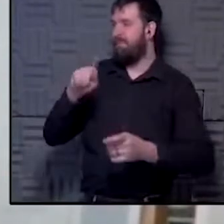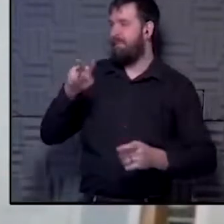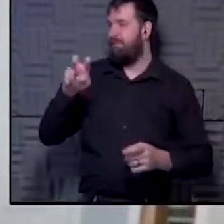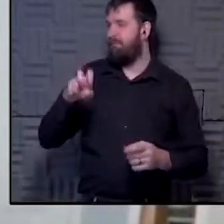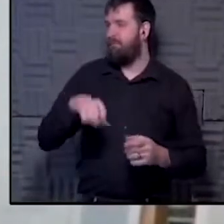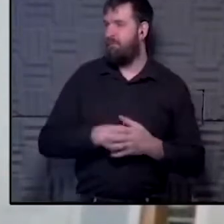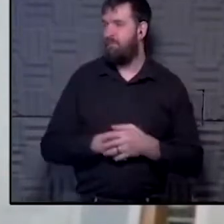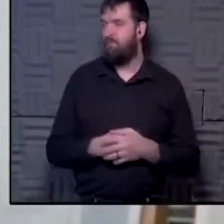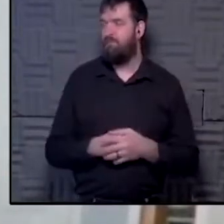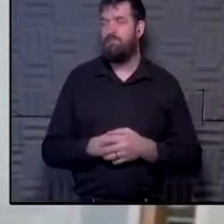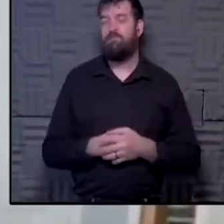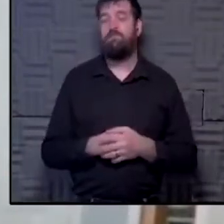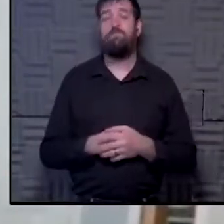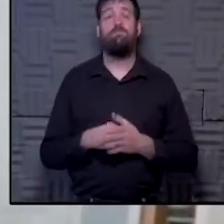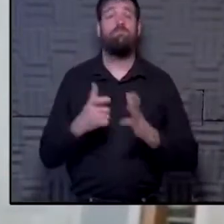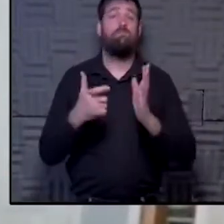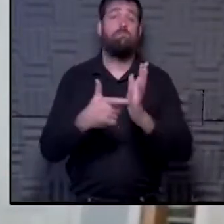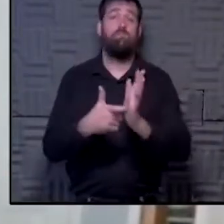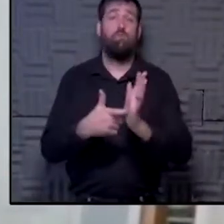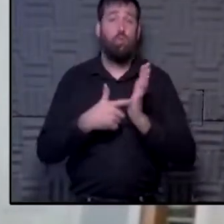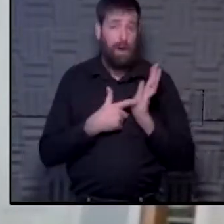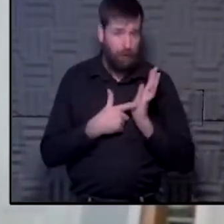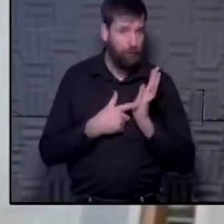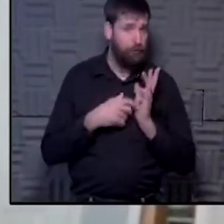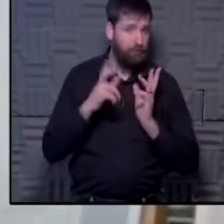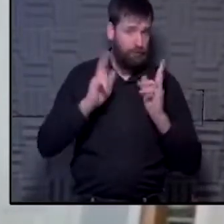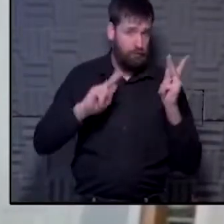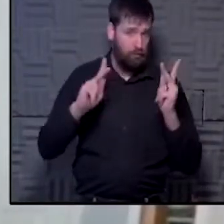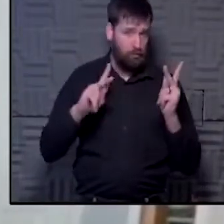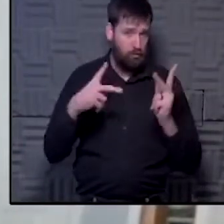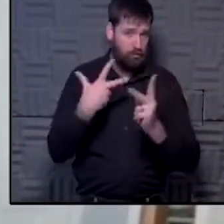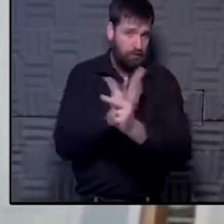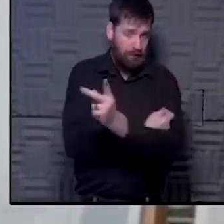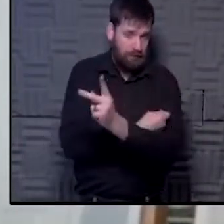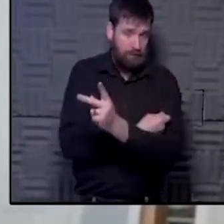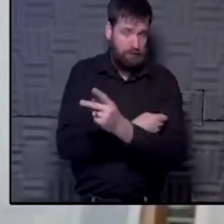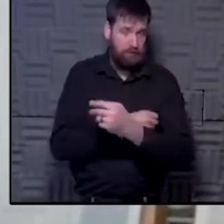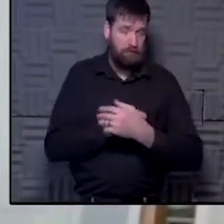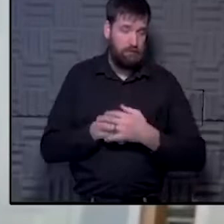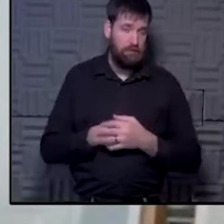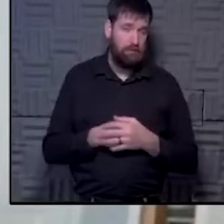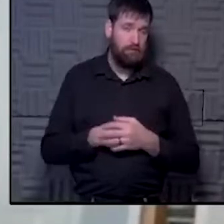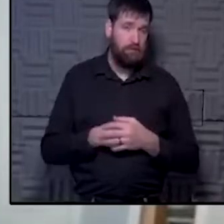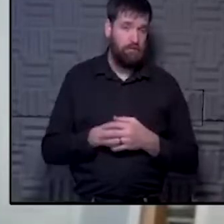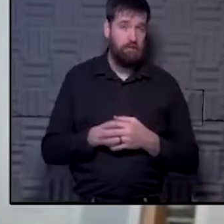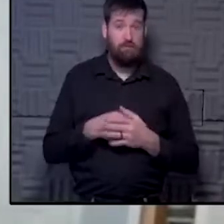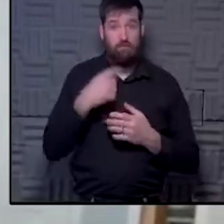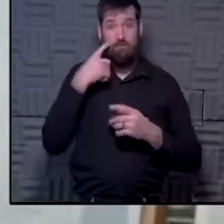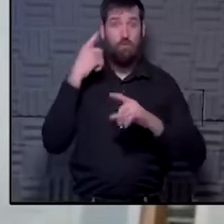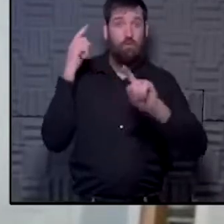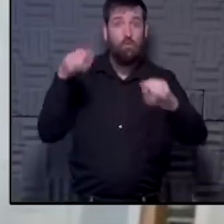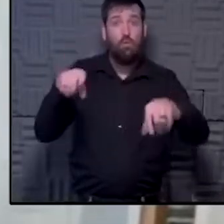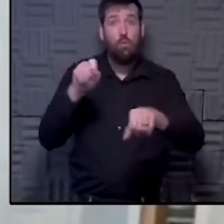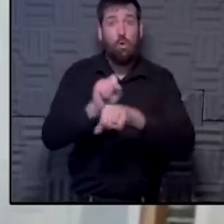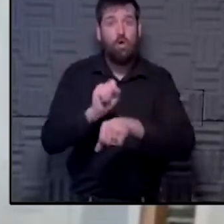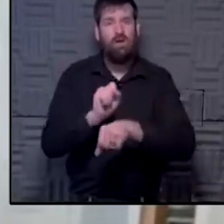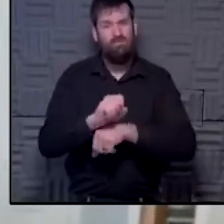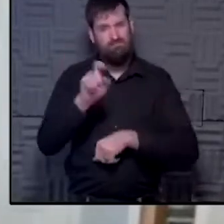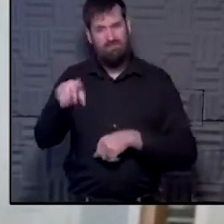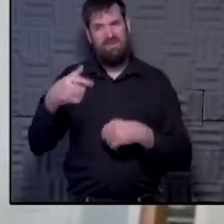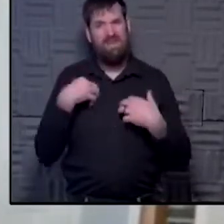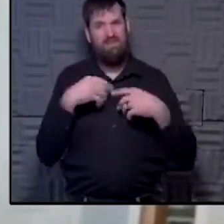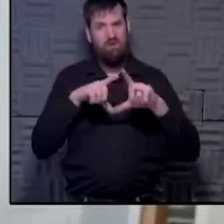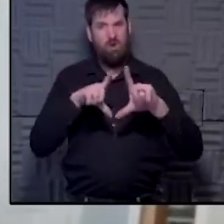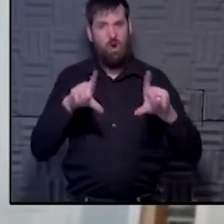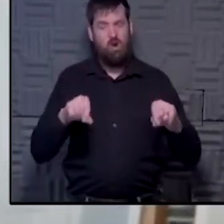that requiring people to get it, the vaccine, in order to go to work, and you got to have your card to go to work,